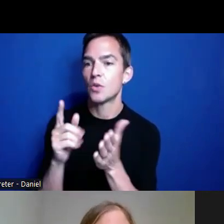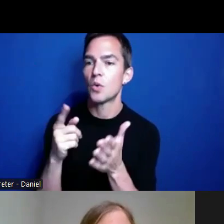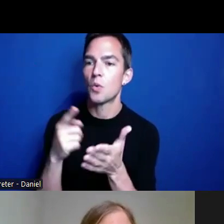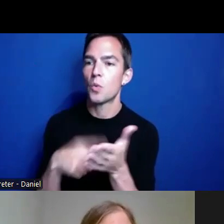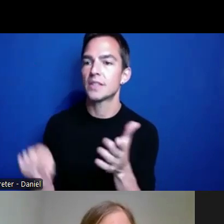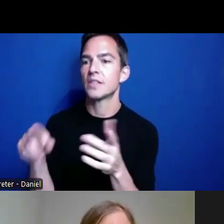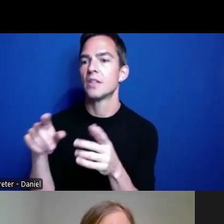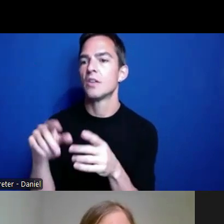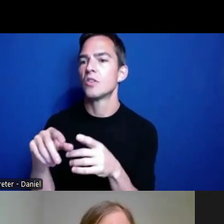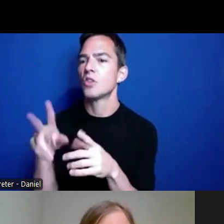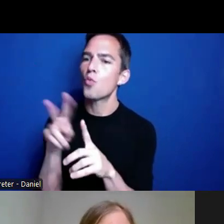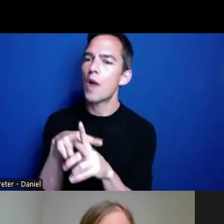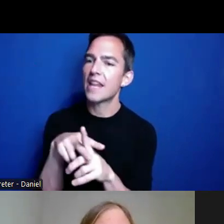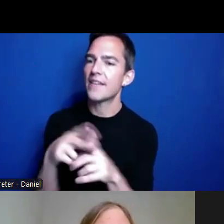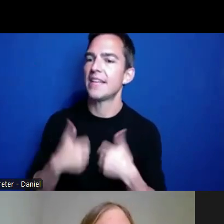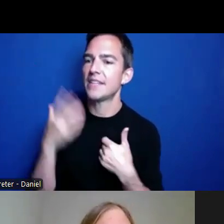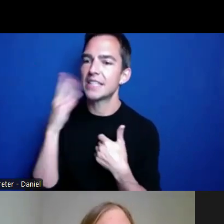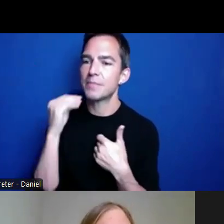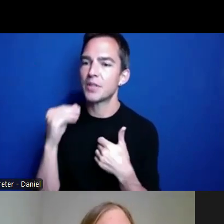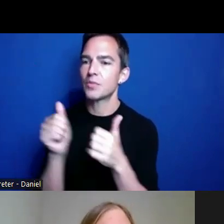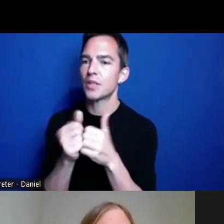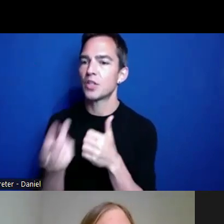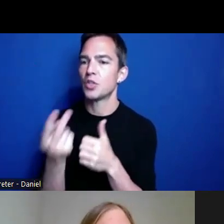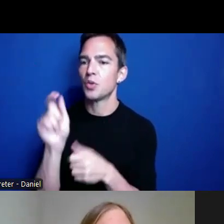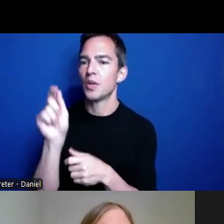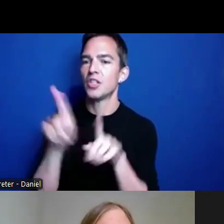2 asterisks mean?